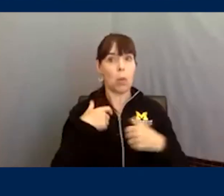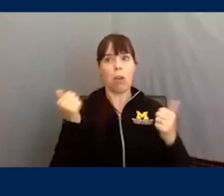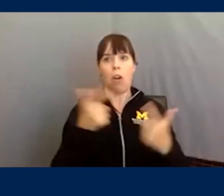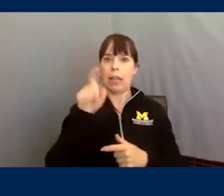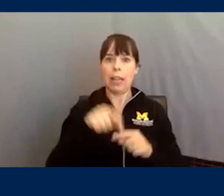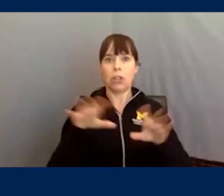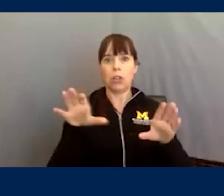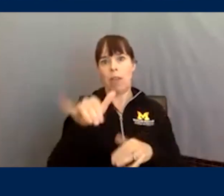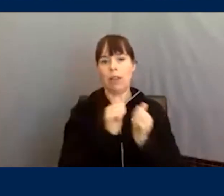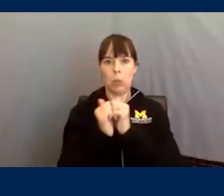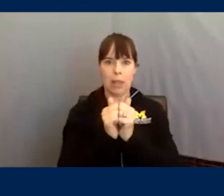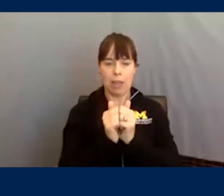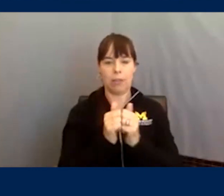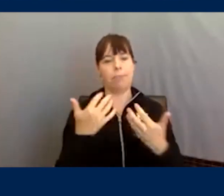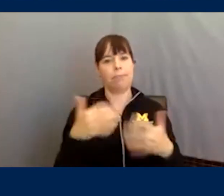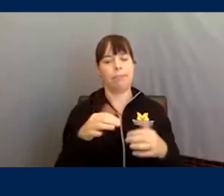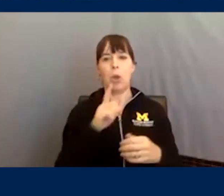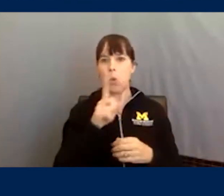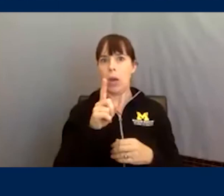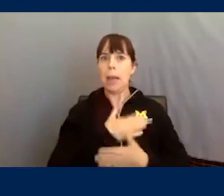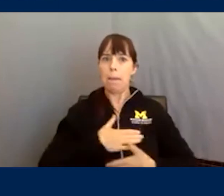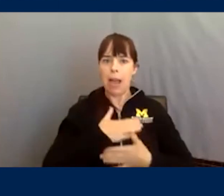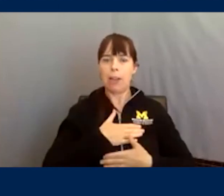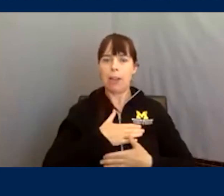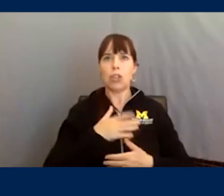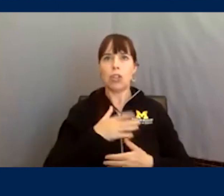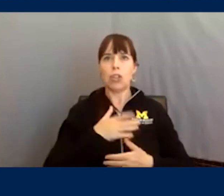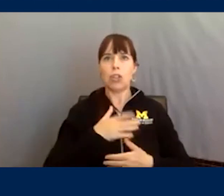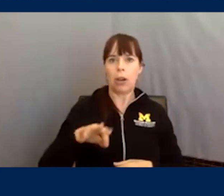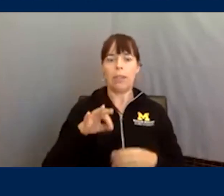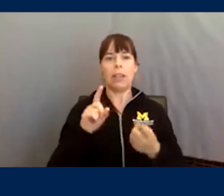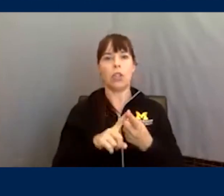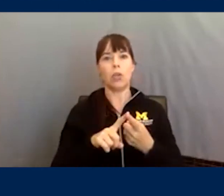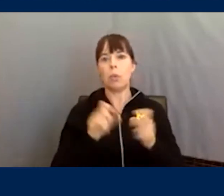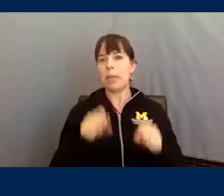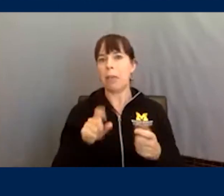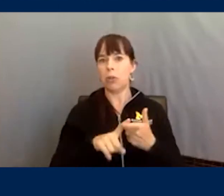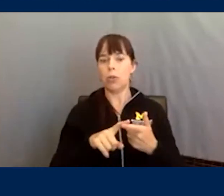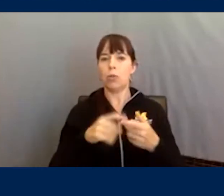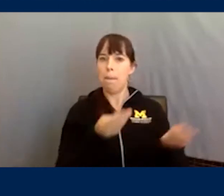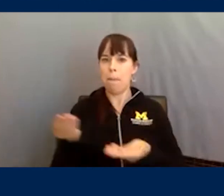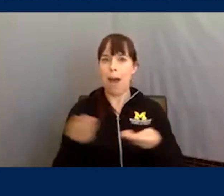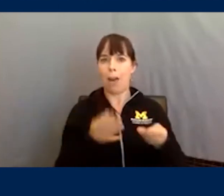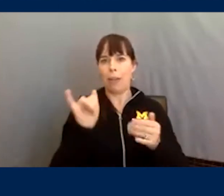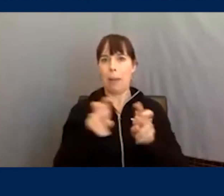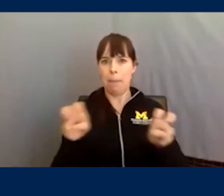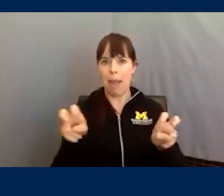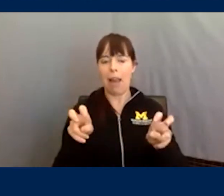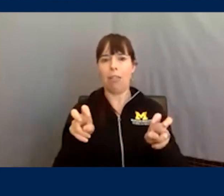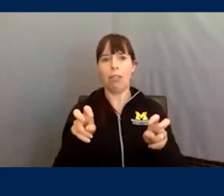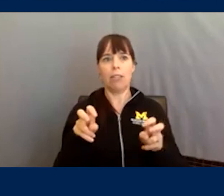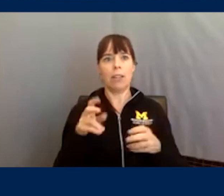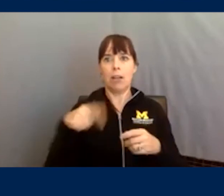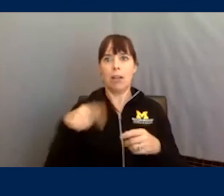do together. It is certainly a pleasure and privilege to be able to moderate this panel of esteemed